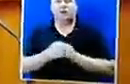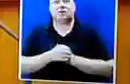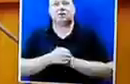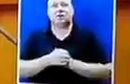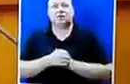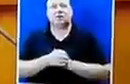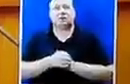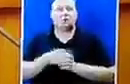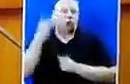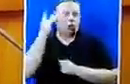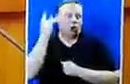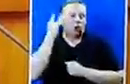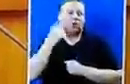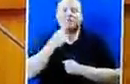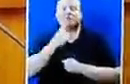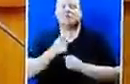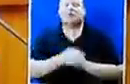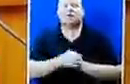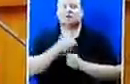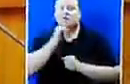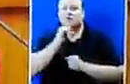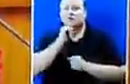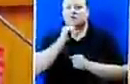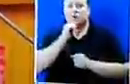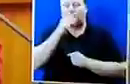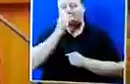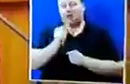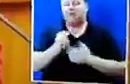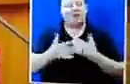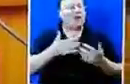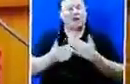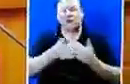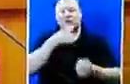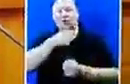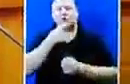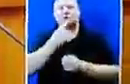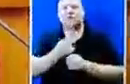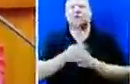We heard you what you said, and now we don't believe anything that you said. Instead,